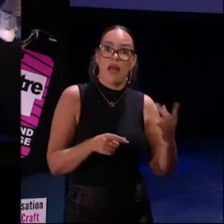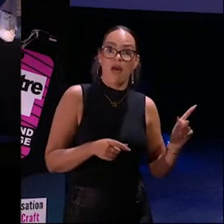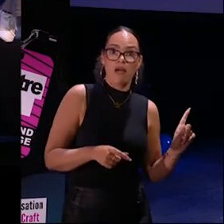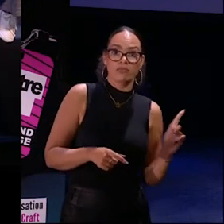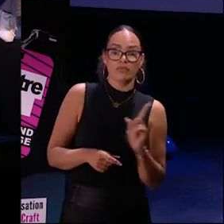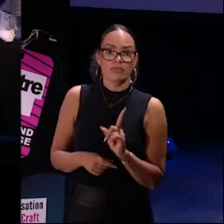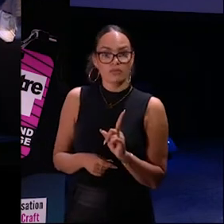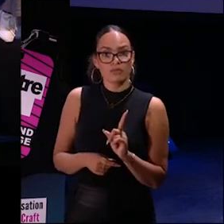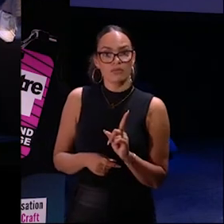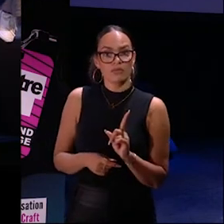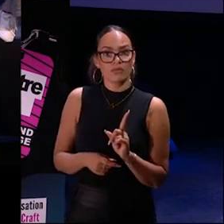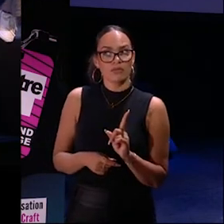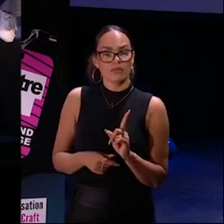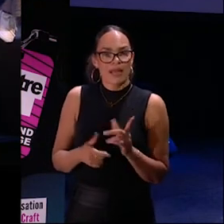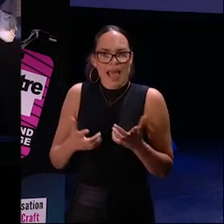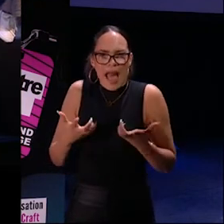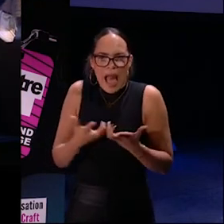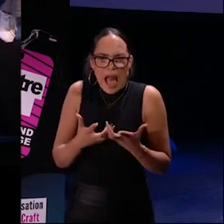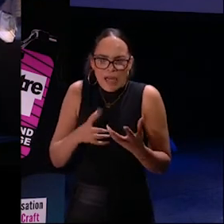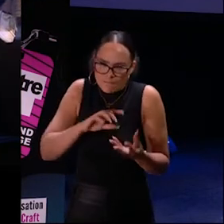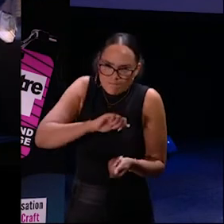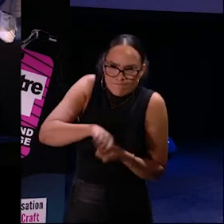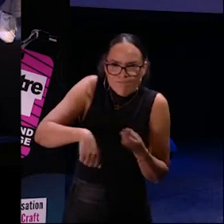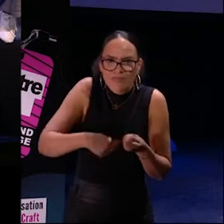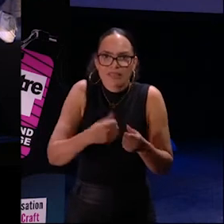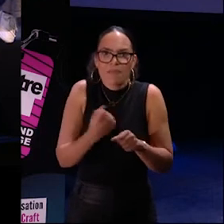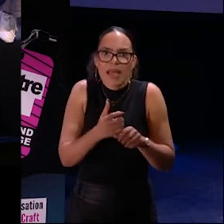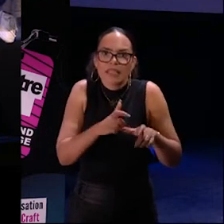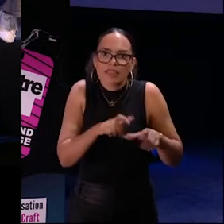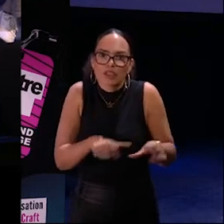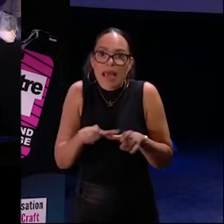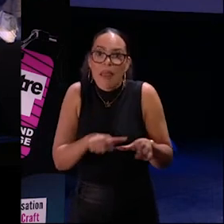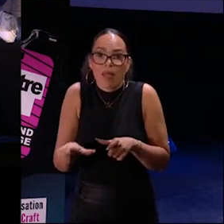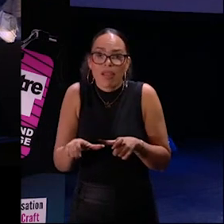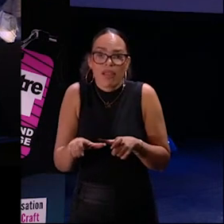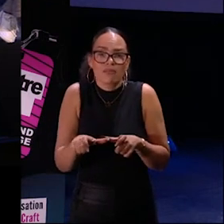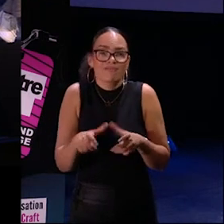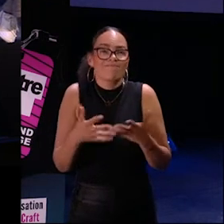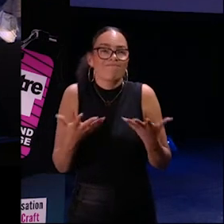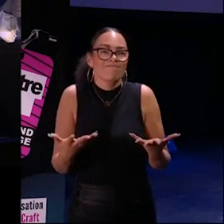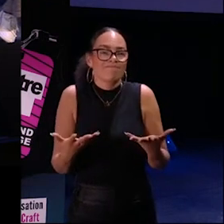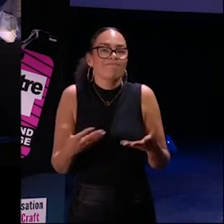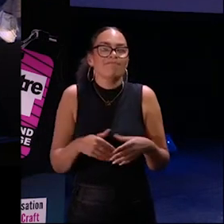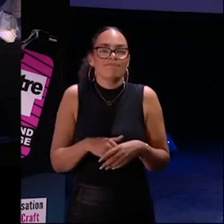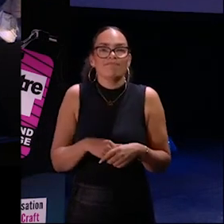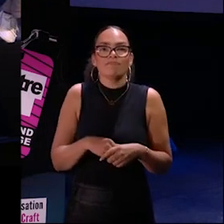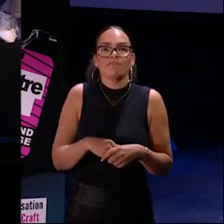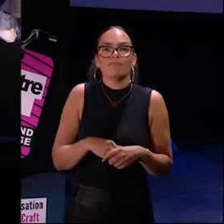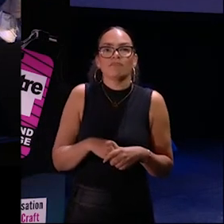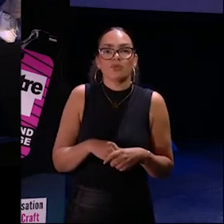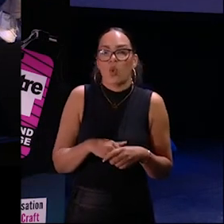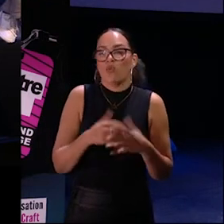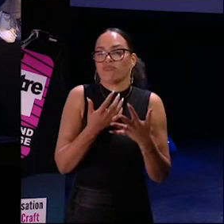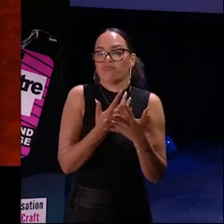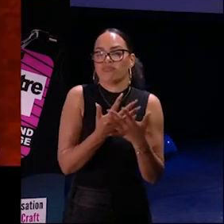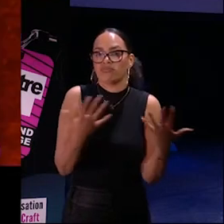"You know, what do I need to do to make this more sustainable?" They've got hundreds of answers already. So I think. Actually, huge numbers of people